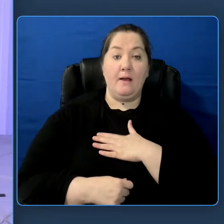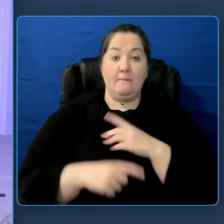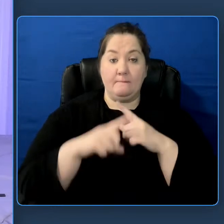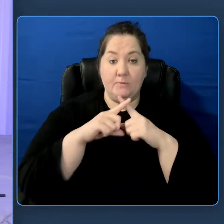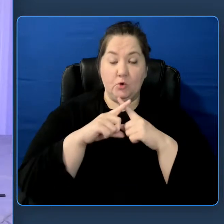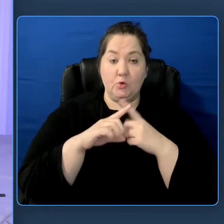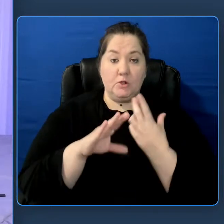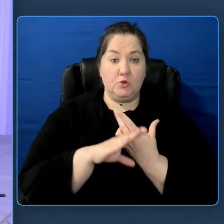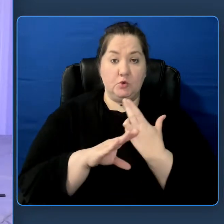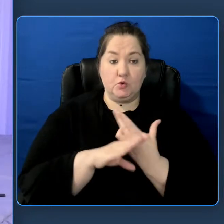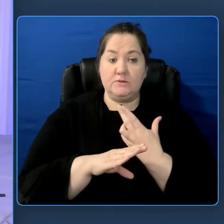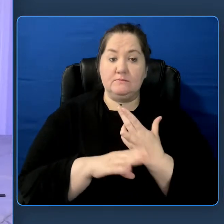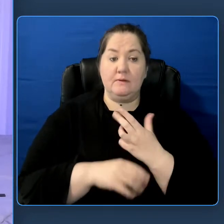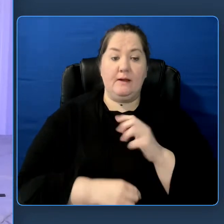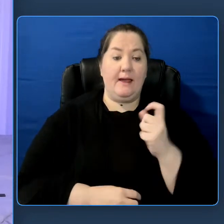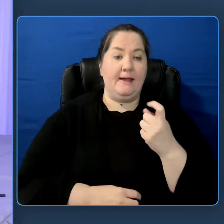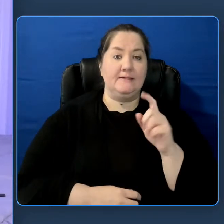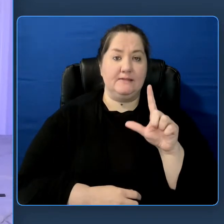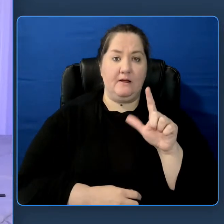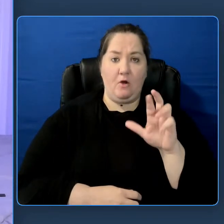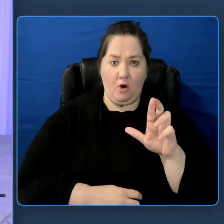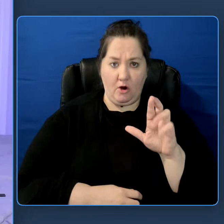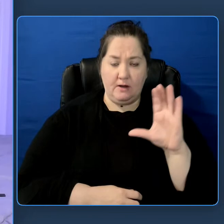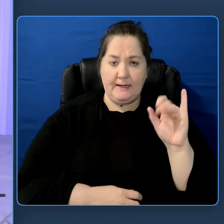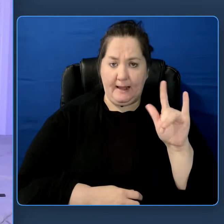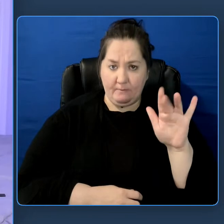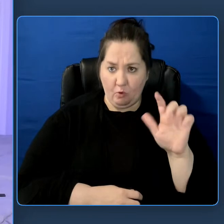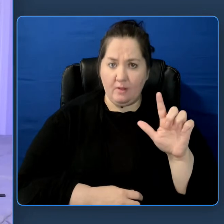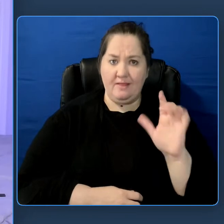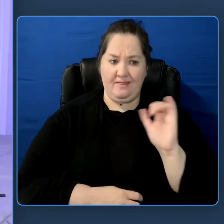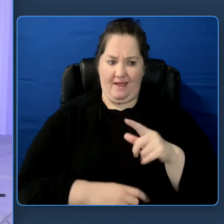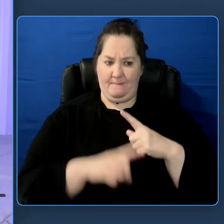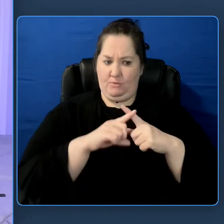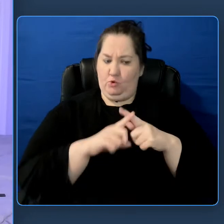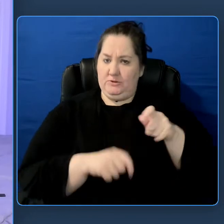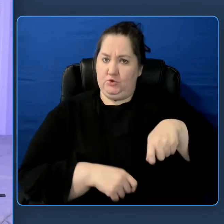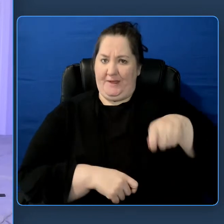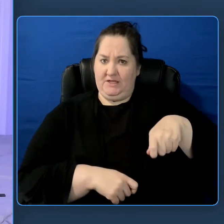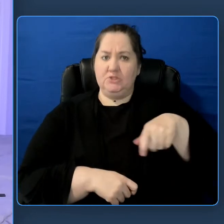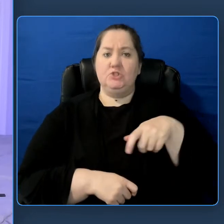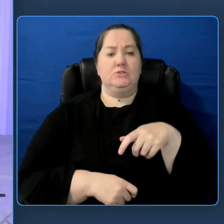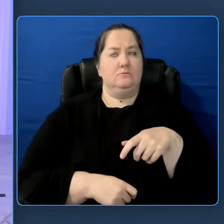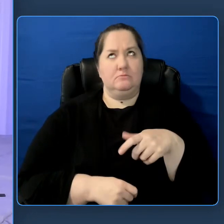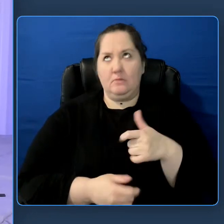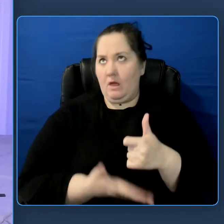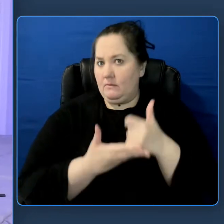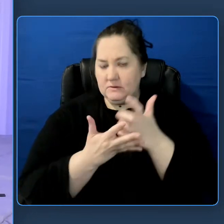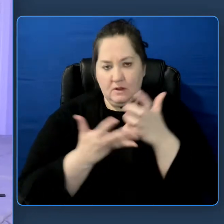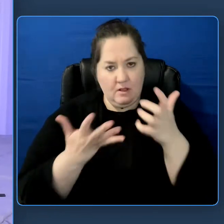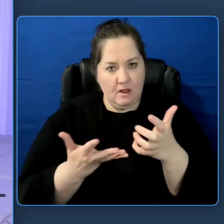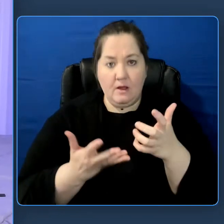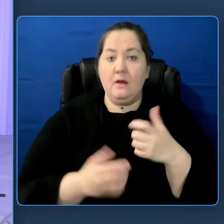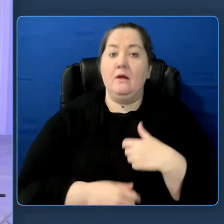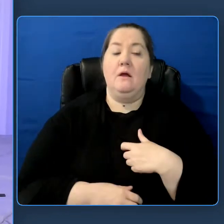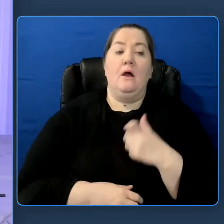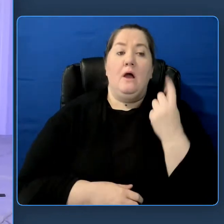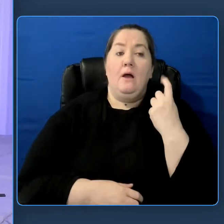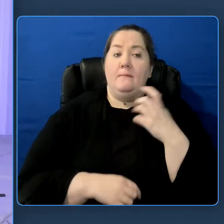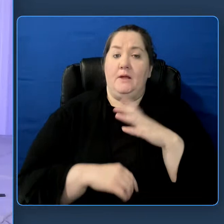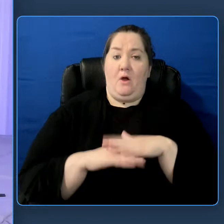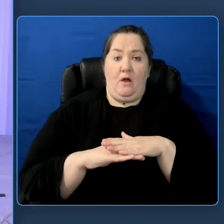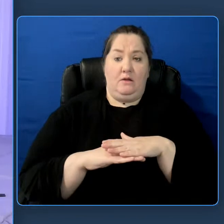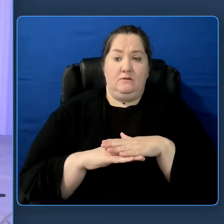one is used by a XLR cable, and just for me, that is a lifesaver, because I could be